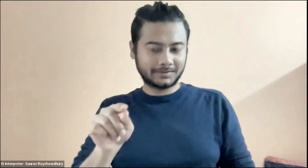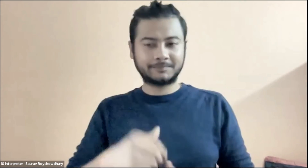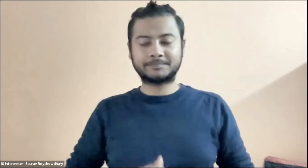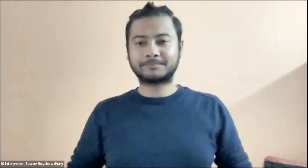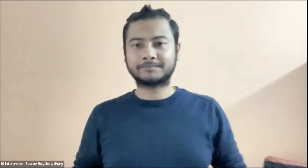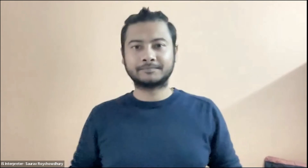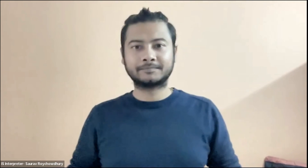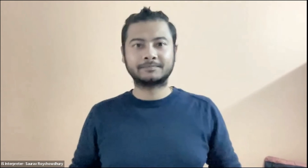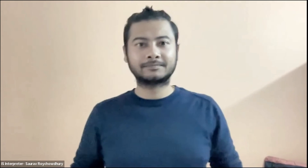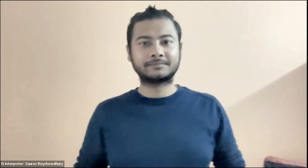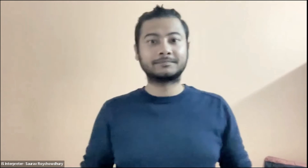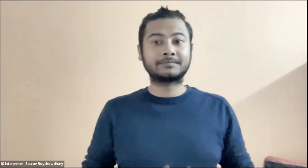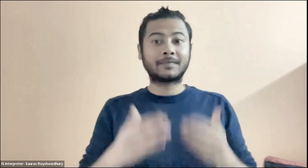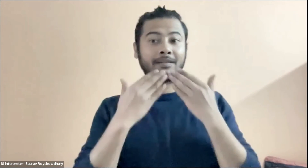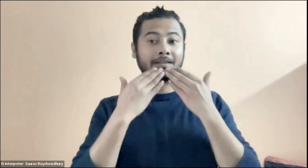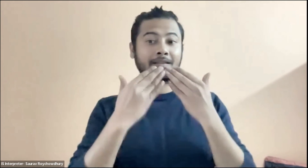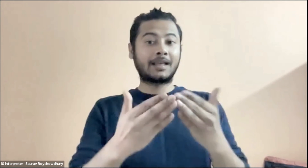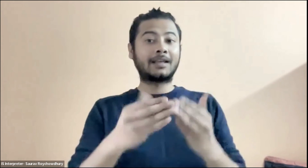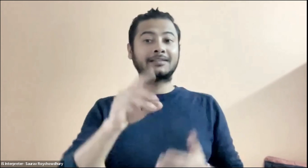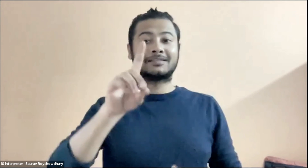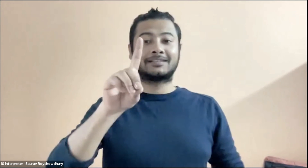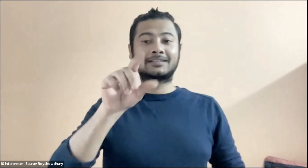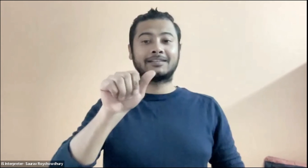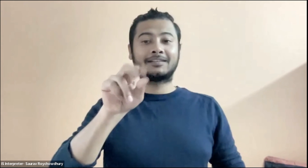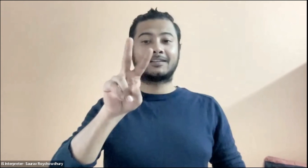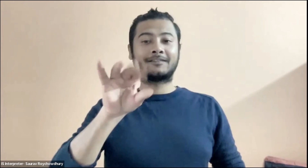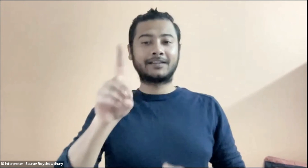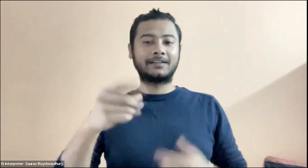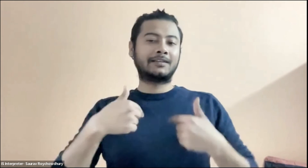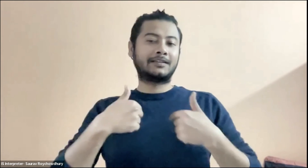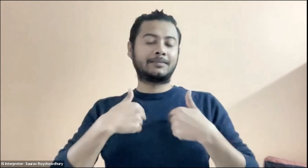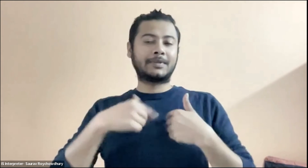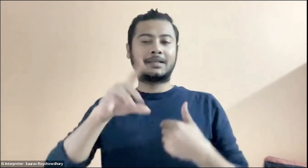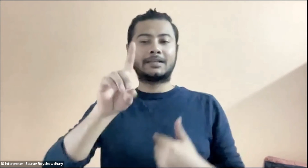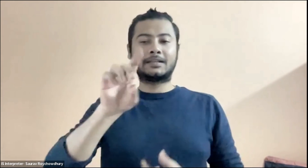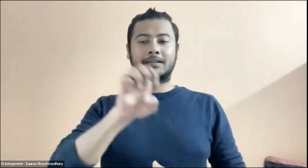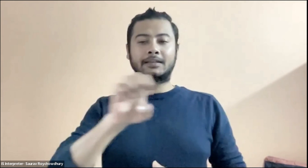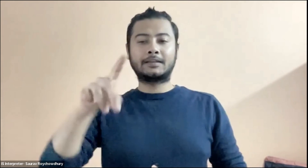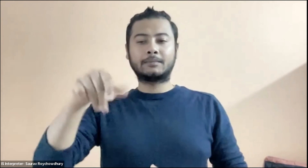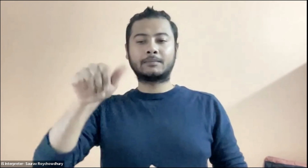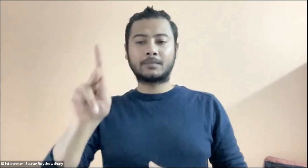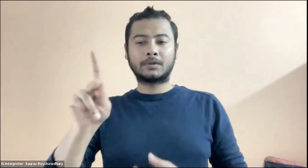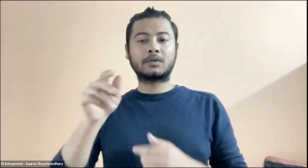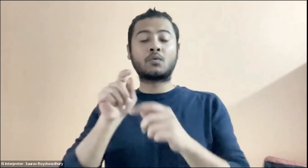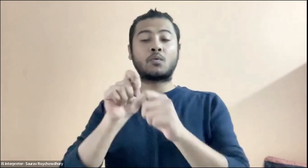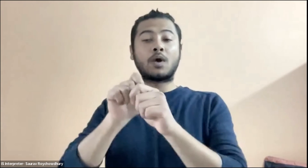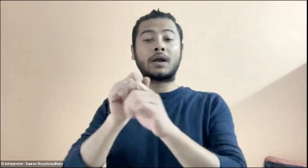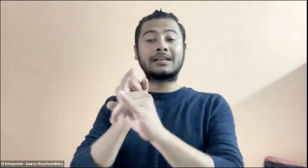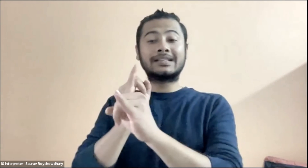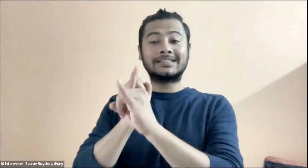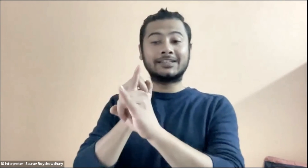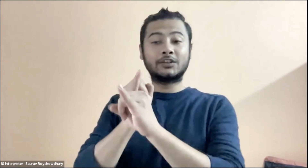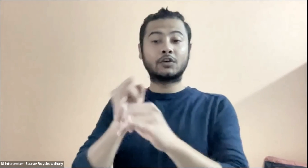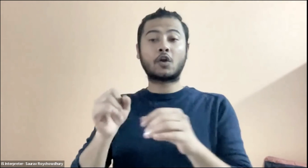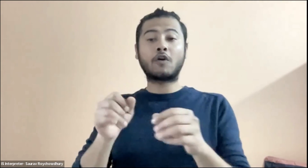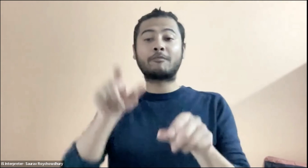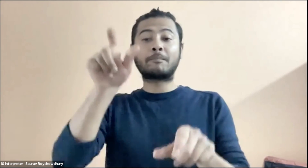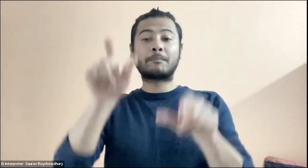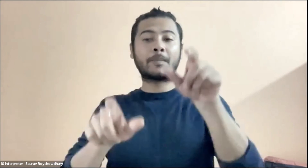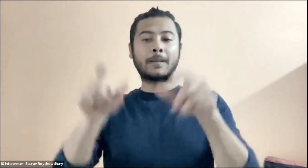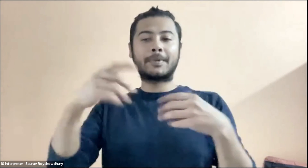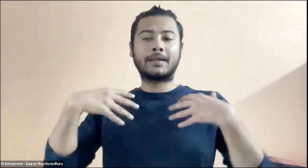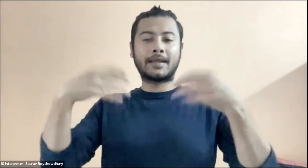Thanks, David. I am Deepak. I work with the Institute of Public Health, Bengaluru,